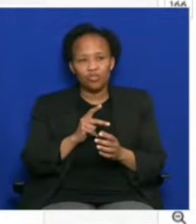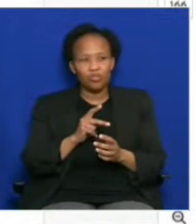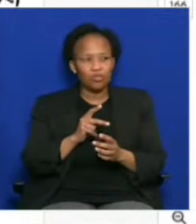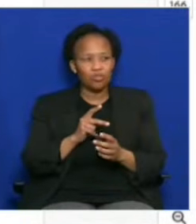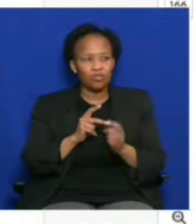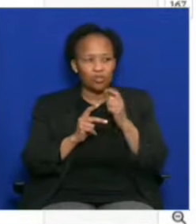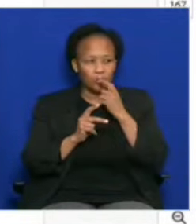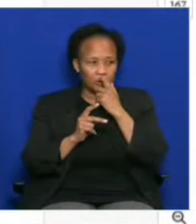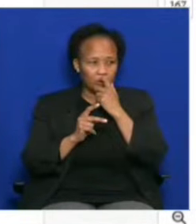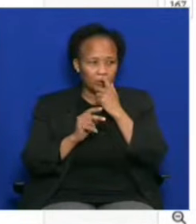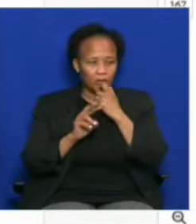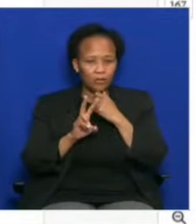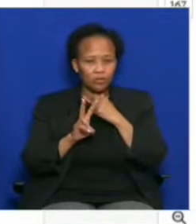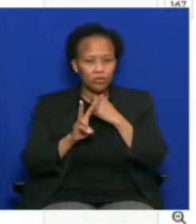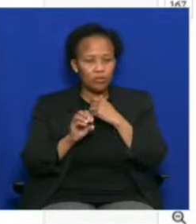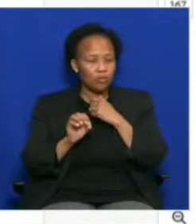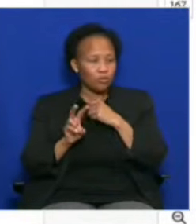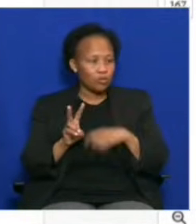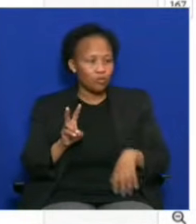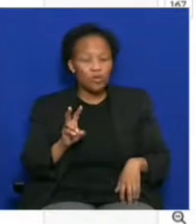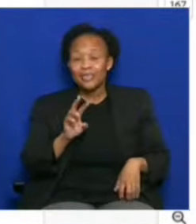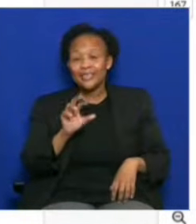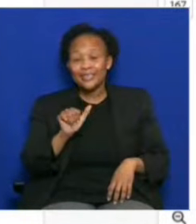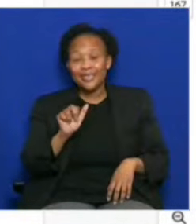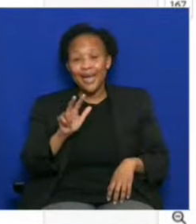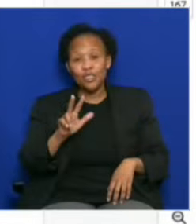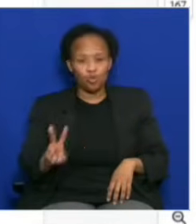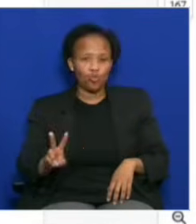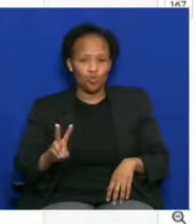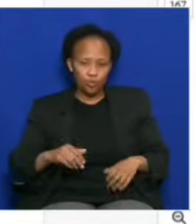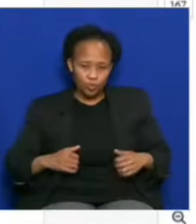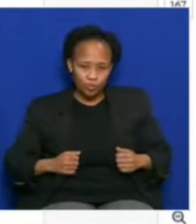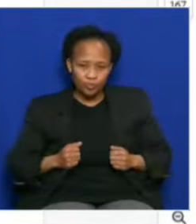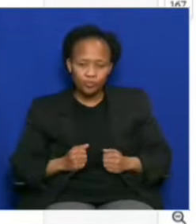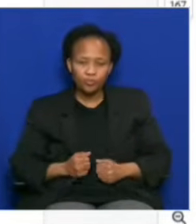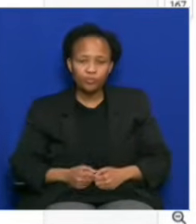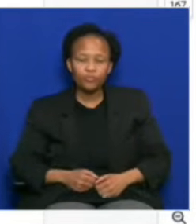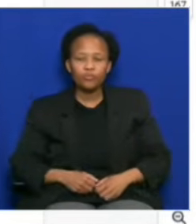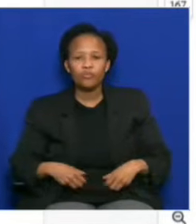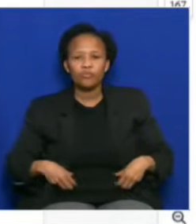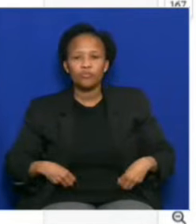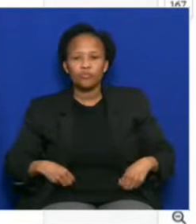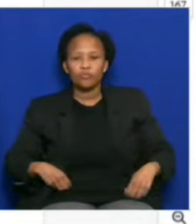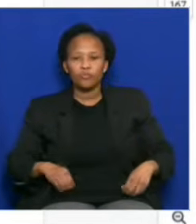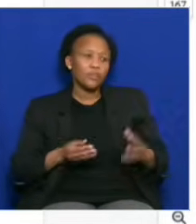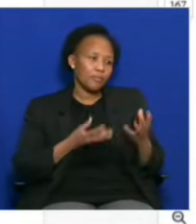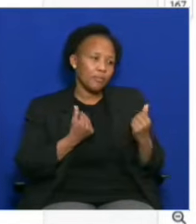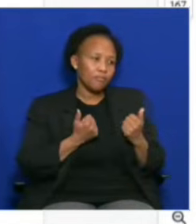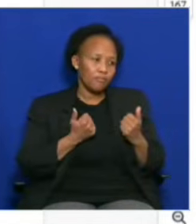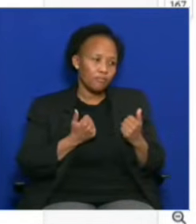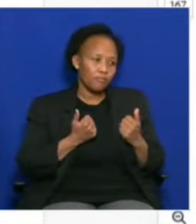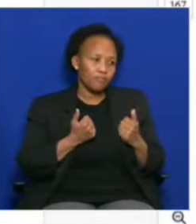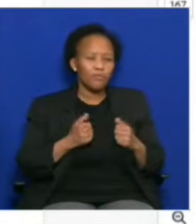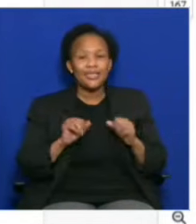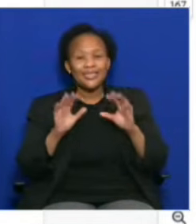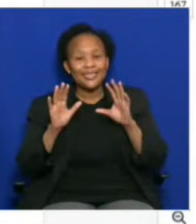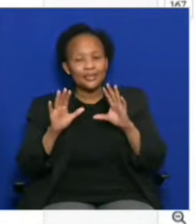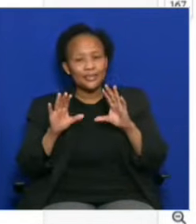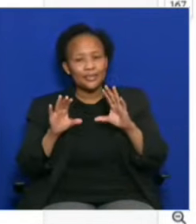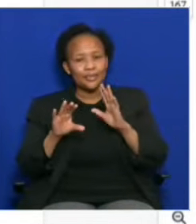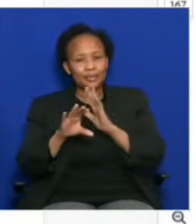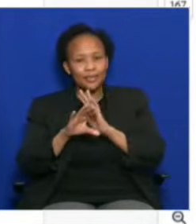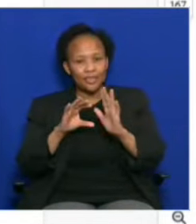Are you on 682? 682, sir. Yes. Yes, sir. Do you see the section that says description of the